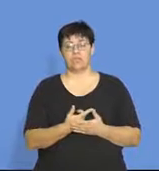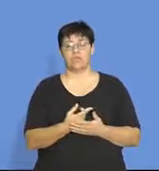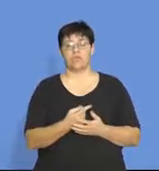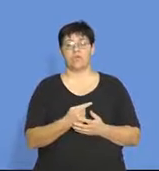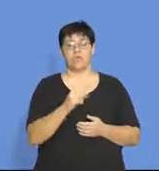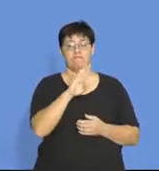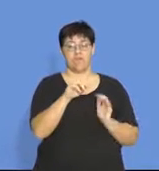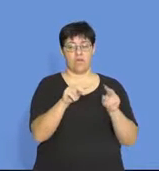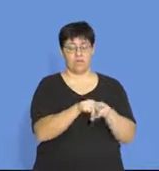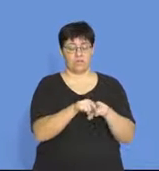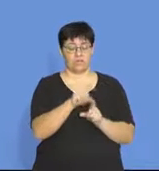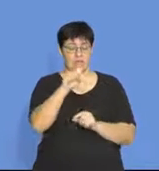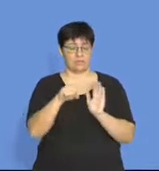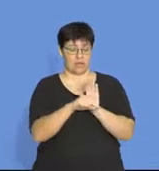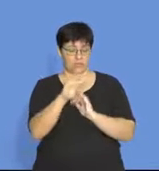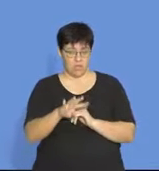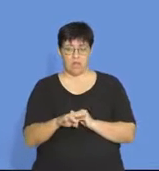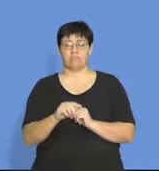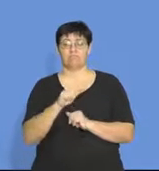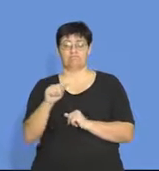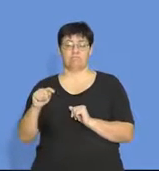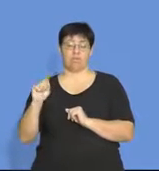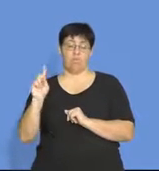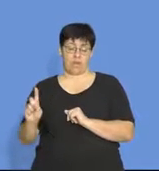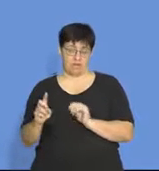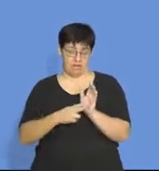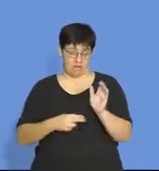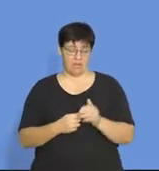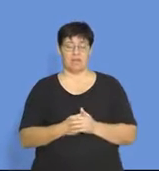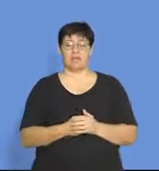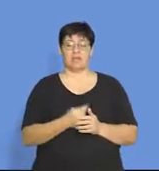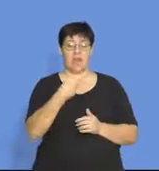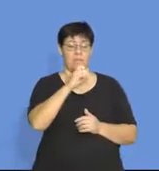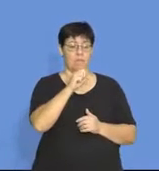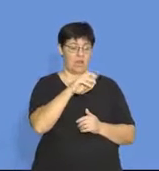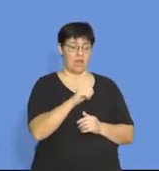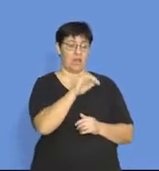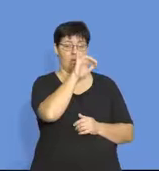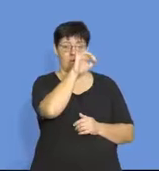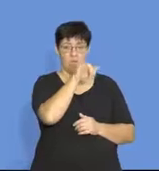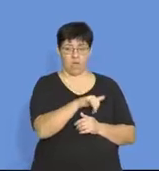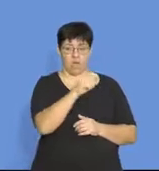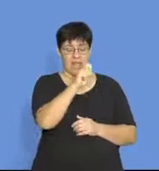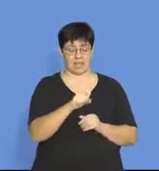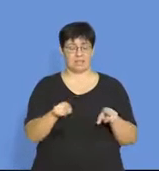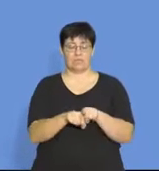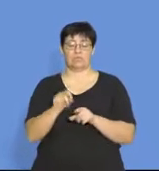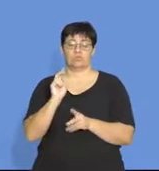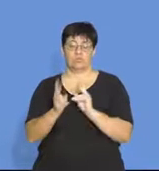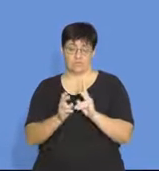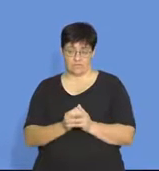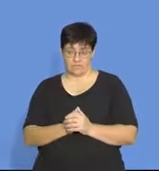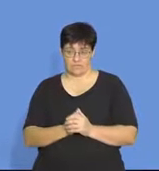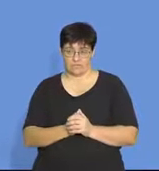equation 1, and I have a hyperbolic, which is equation 2. I know when